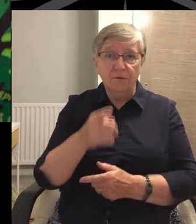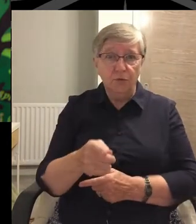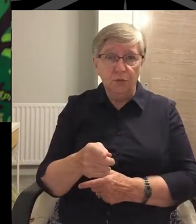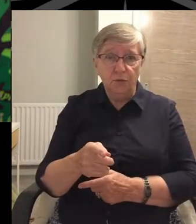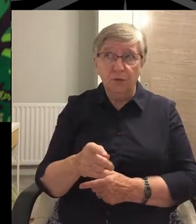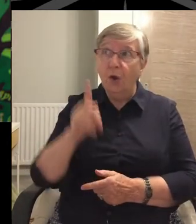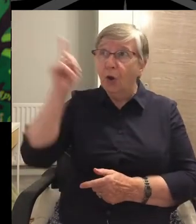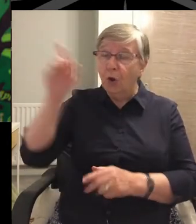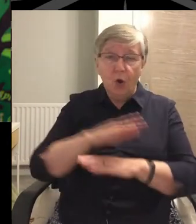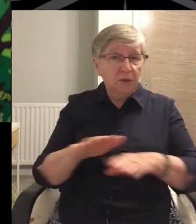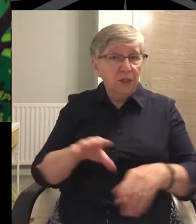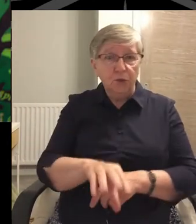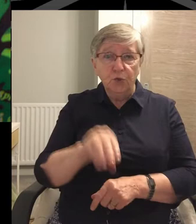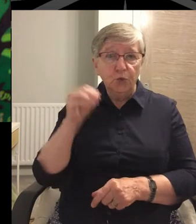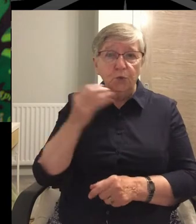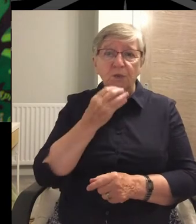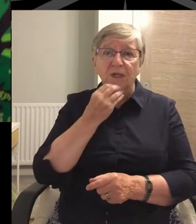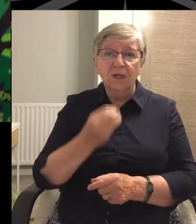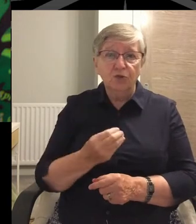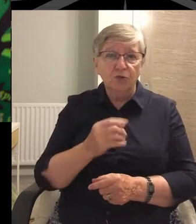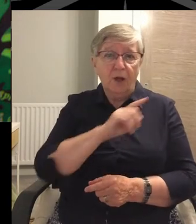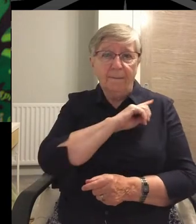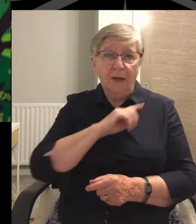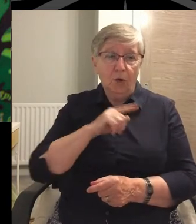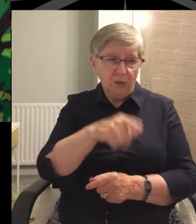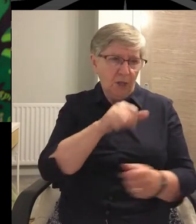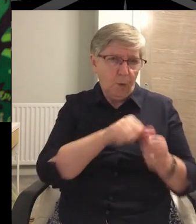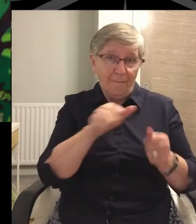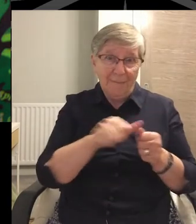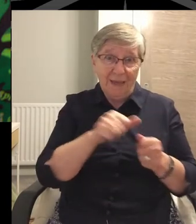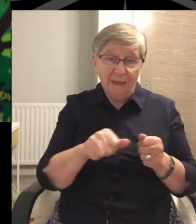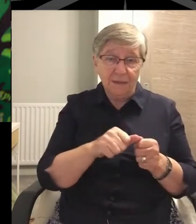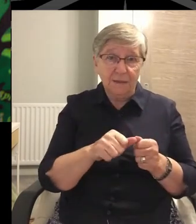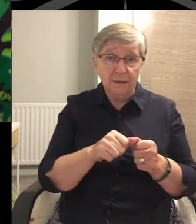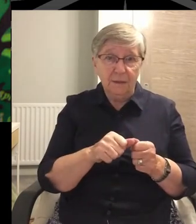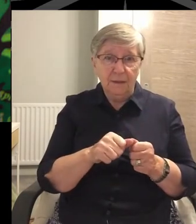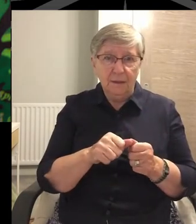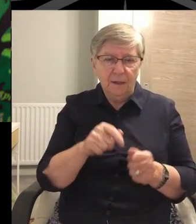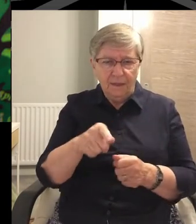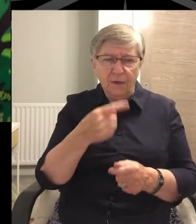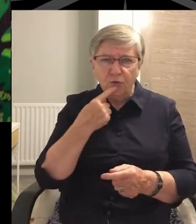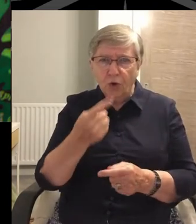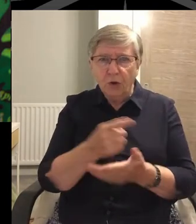people of Israel because they were better than others. The mixed parentage reference, your